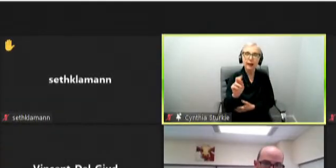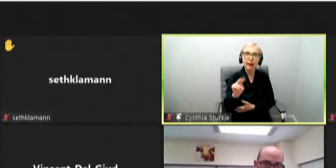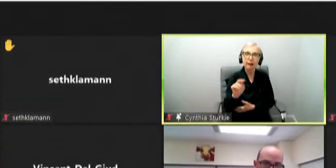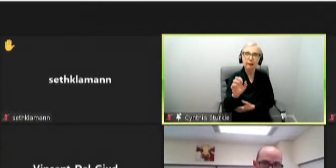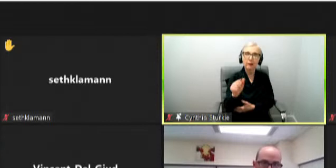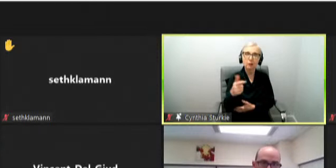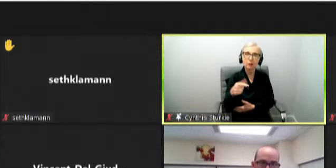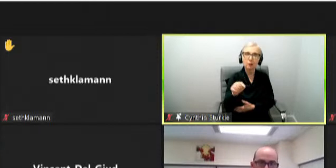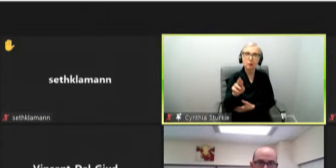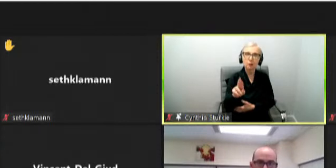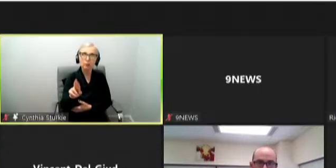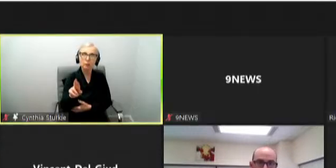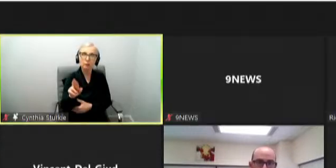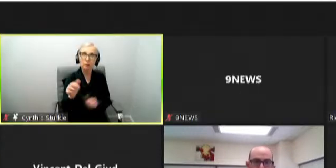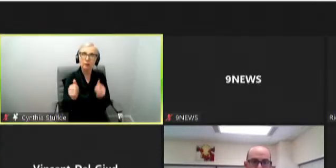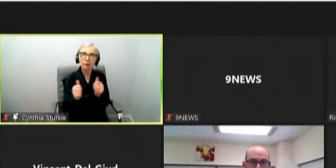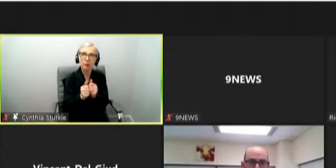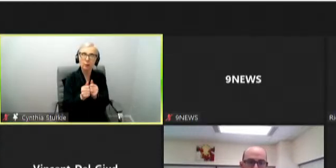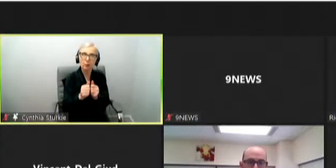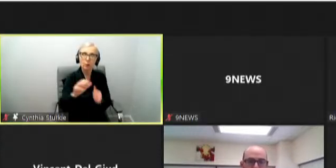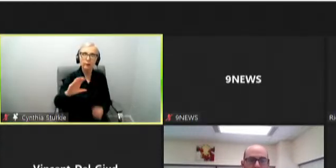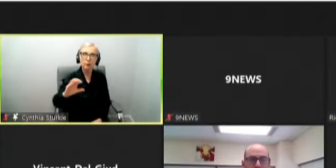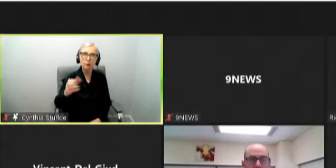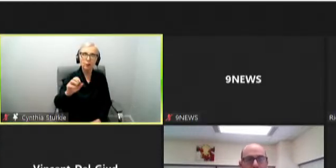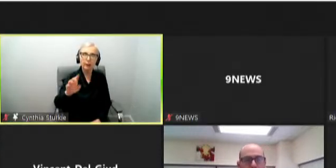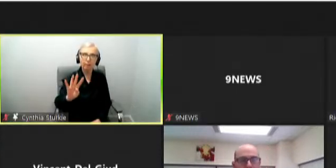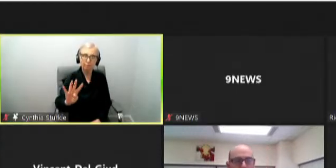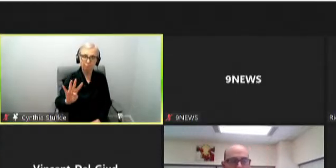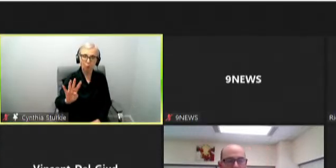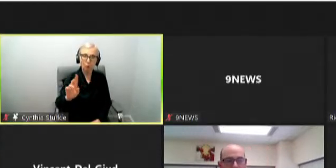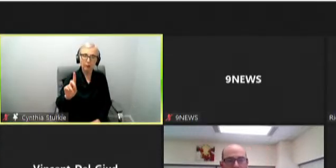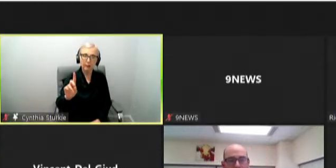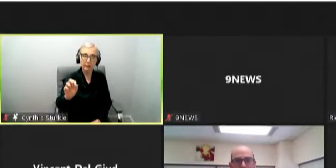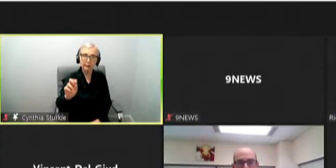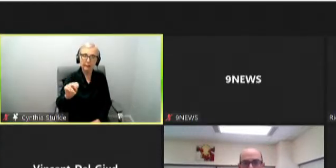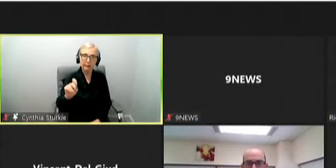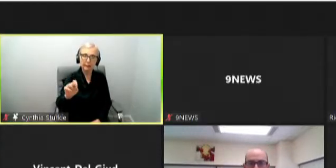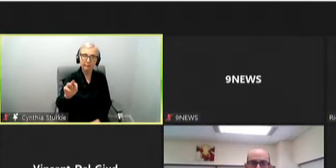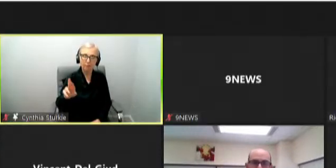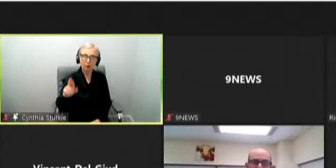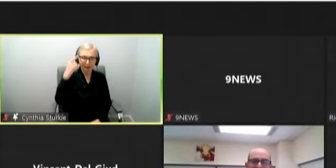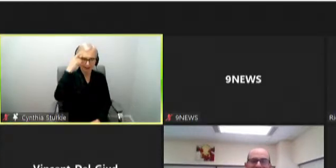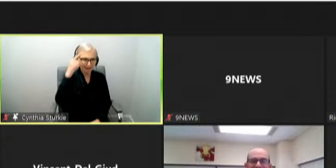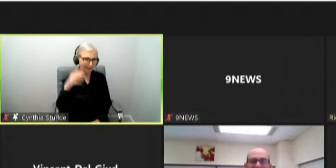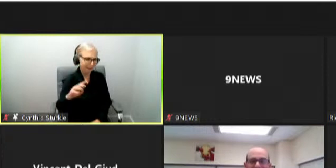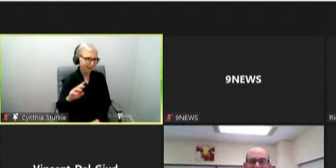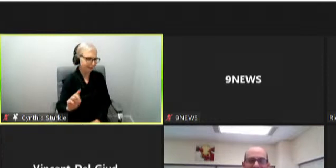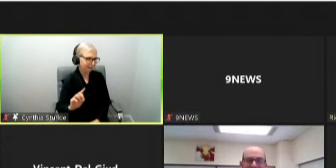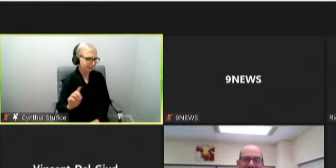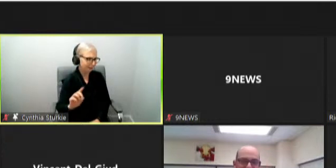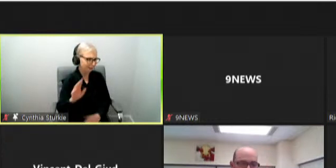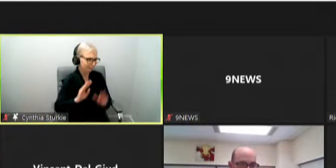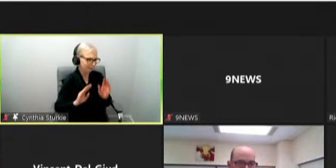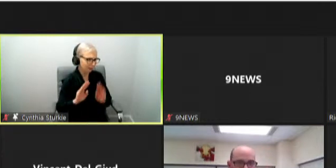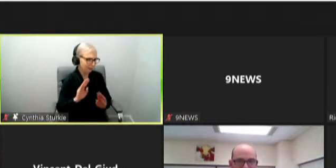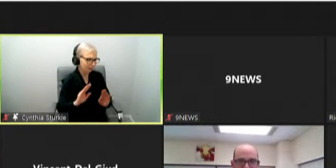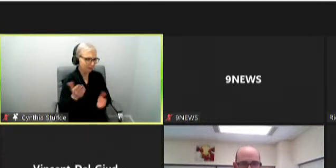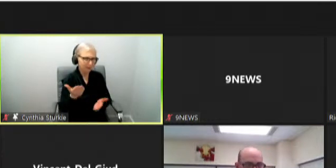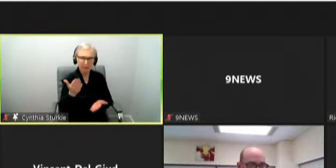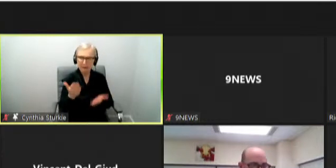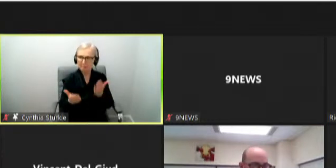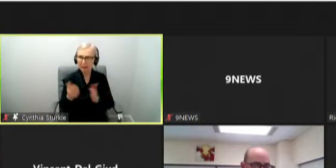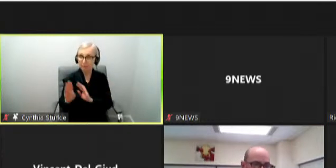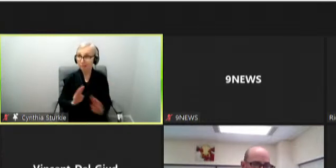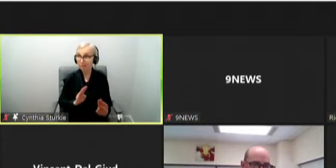Hi, it's Rick Salinger with Channel 4 in Denver, and I think I got a D in biology, but that may have been in